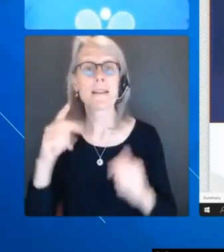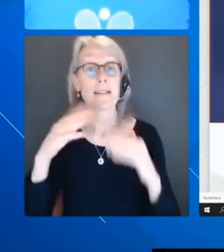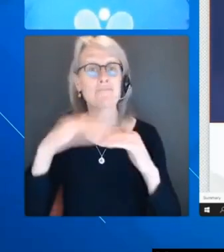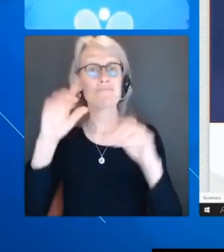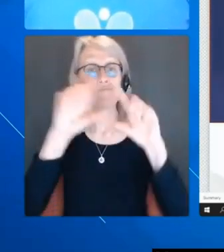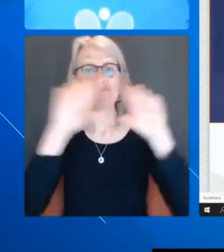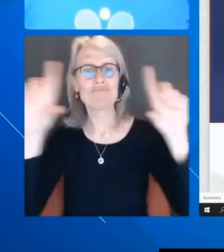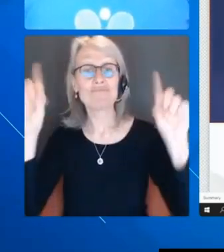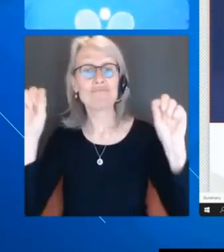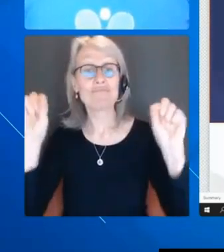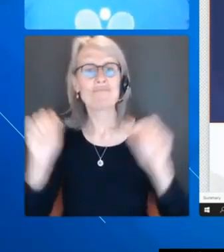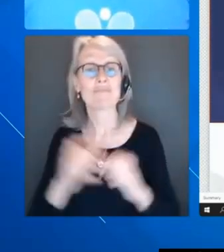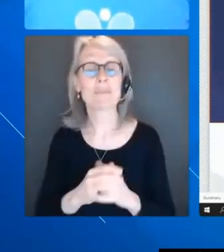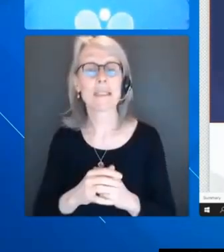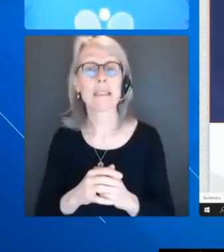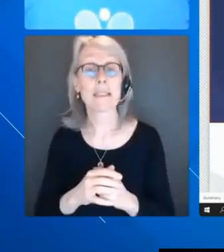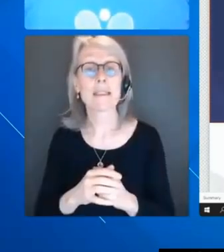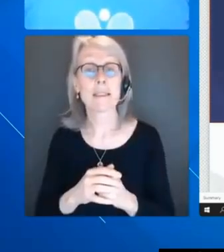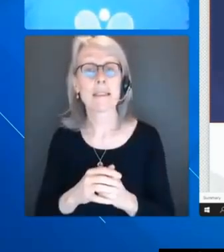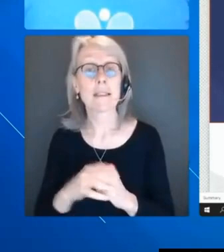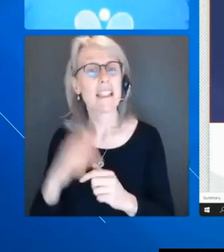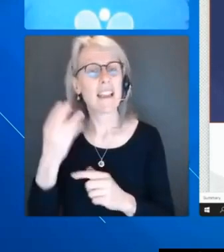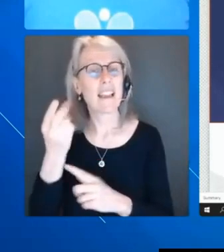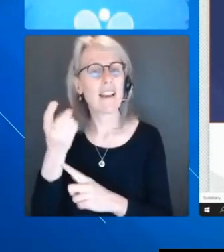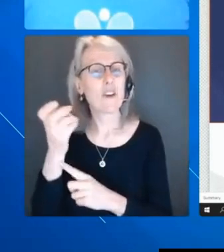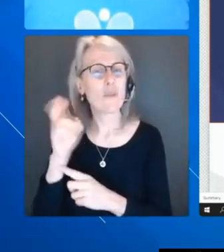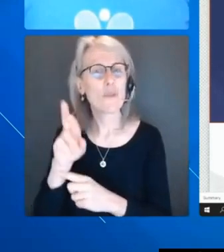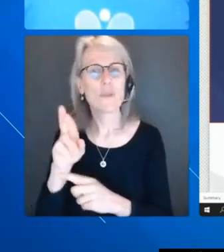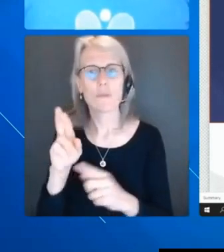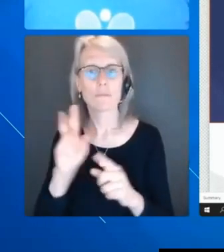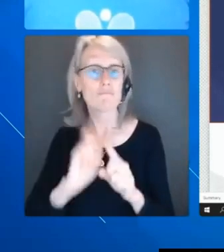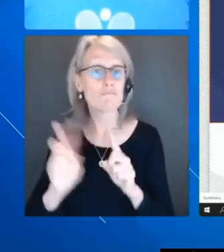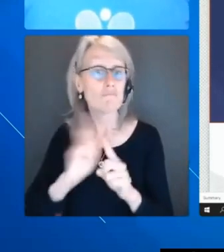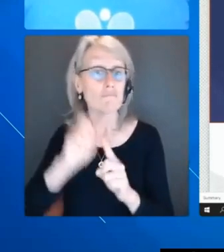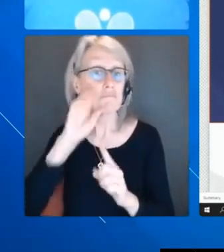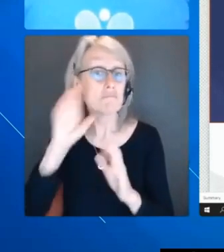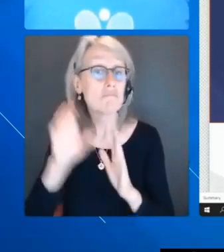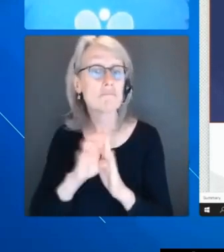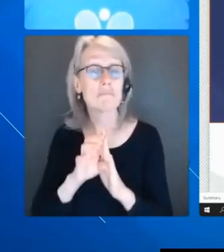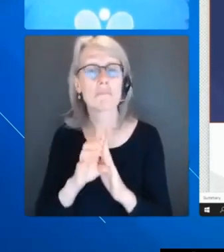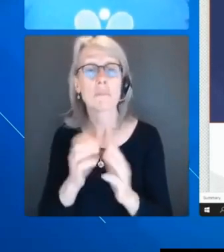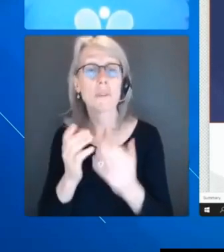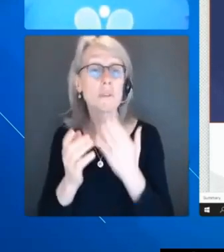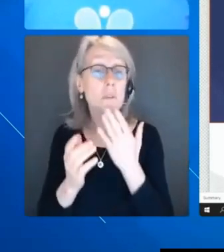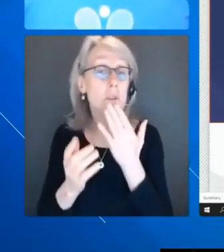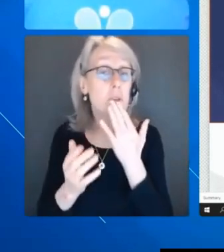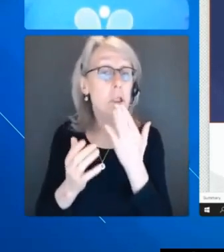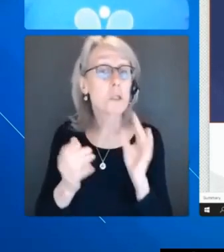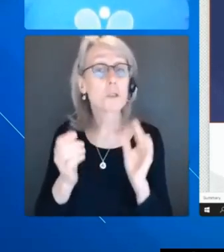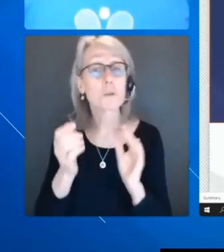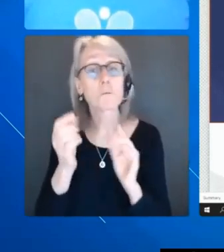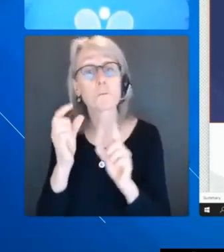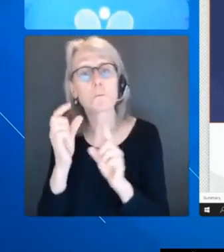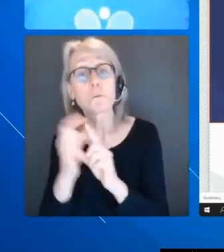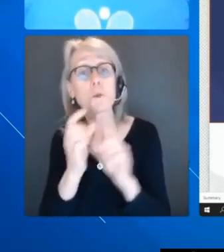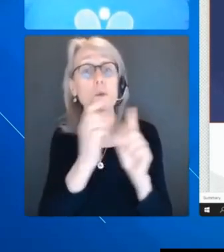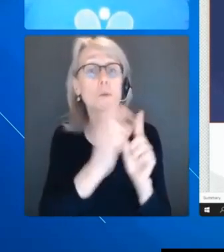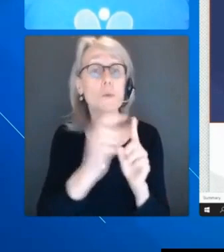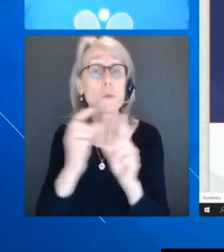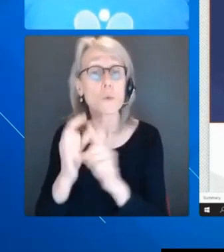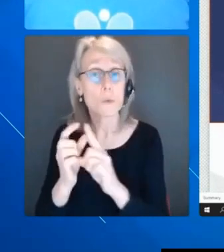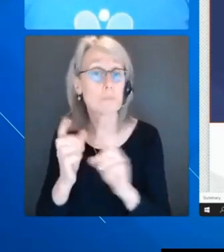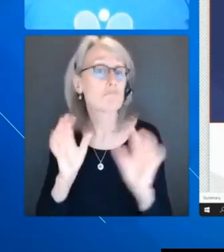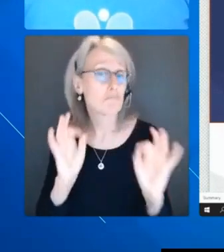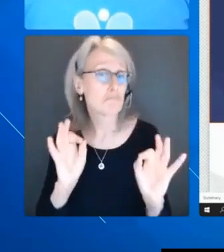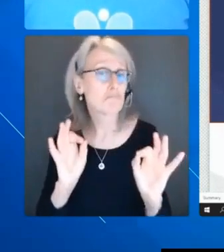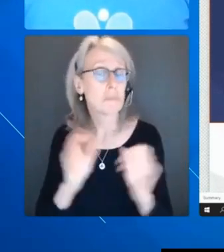experience that you can actually go through and consider using images that contains graphics and not too much text. And we'll talk about ways that even if you